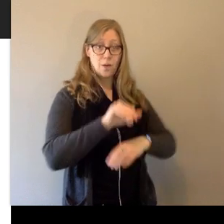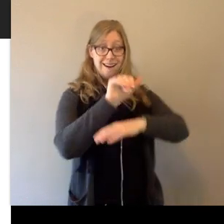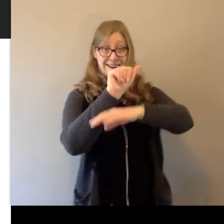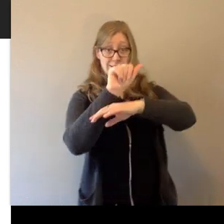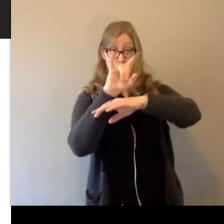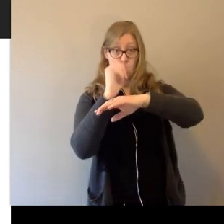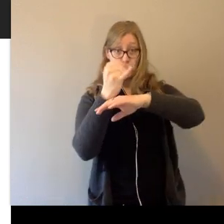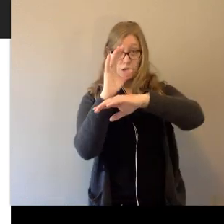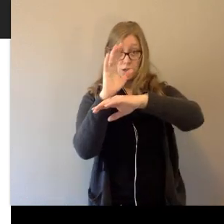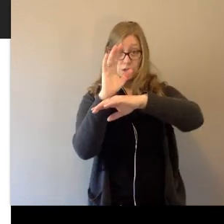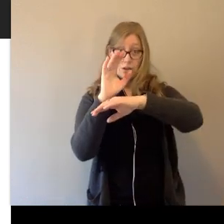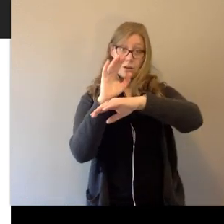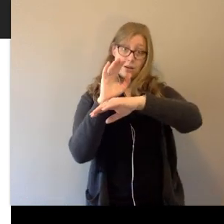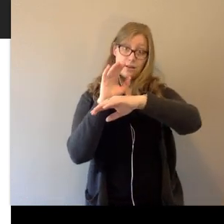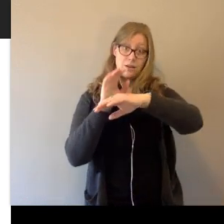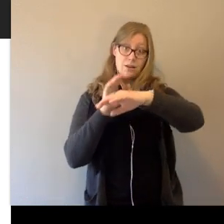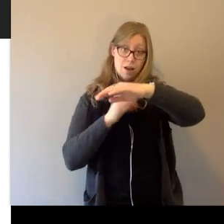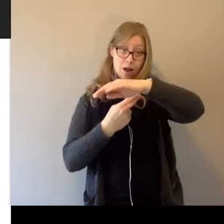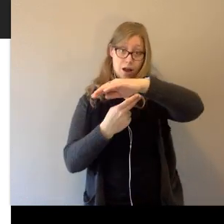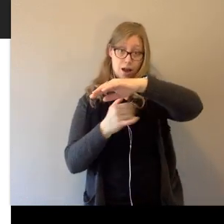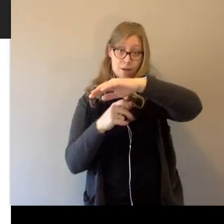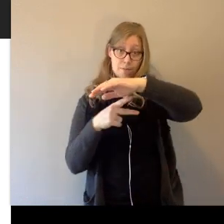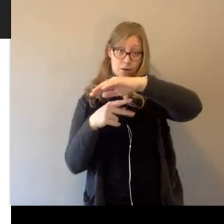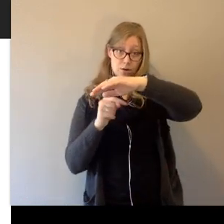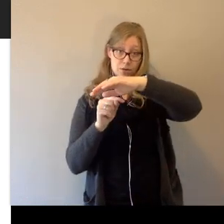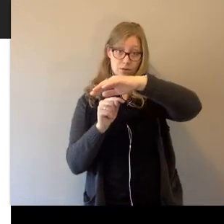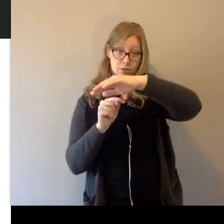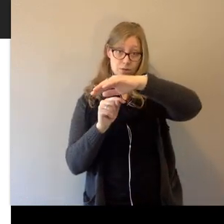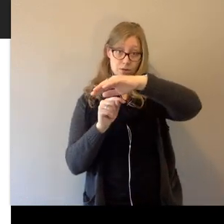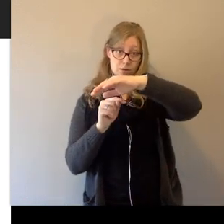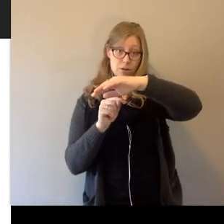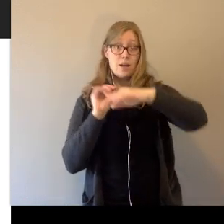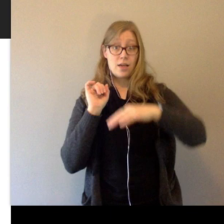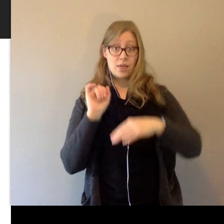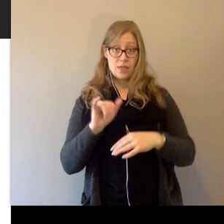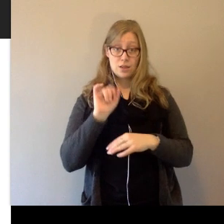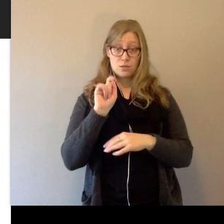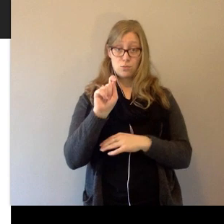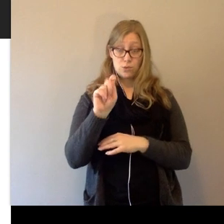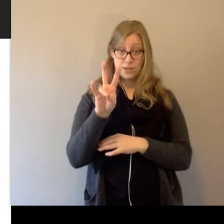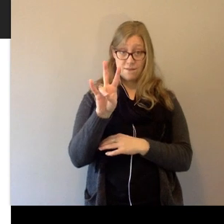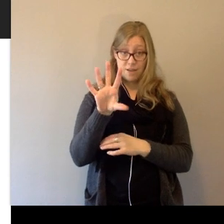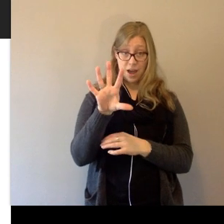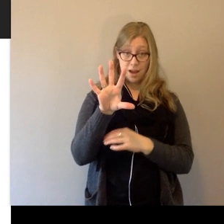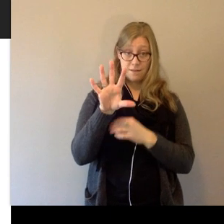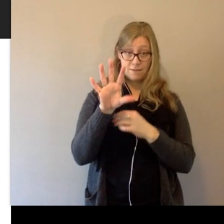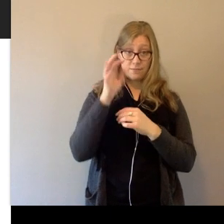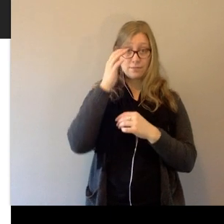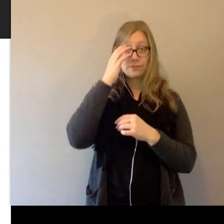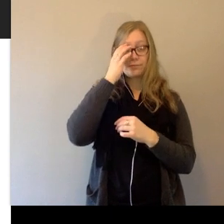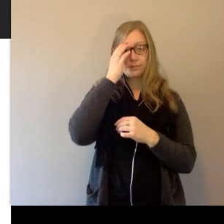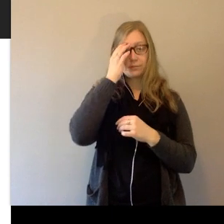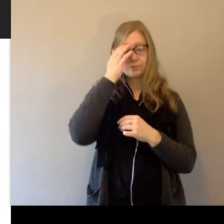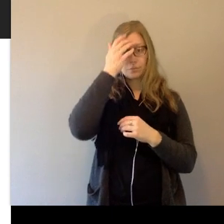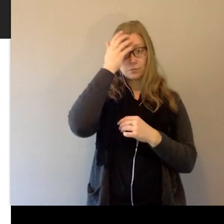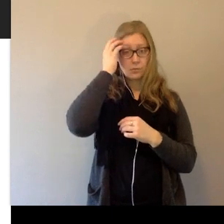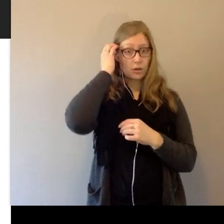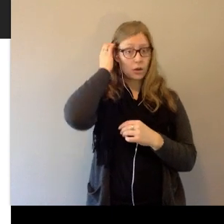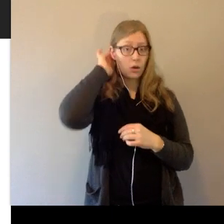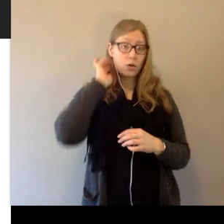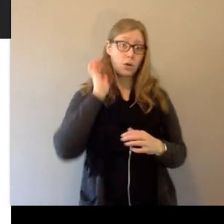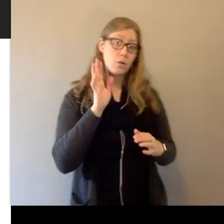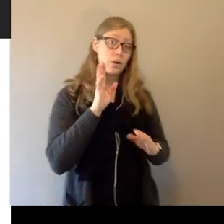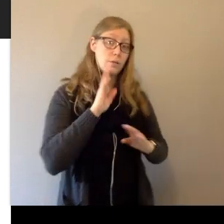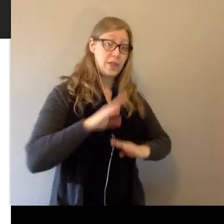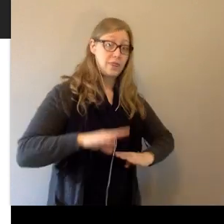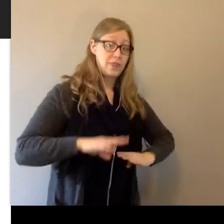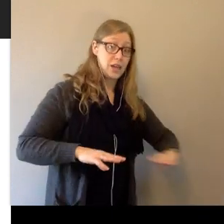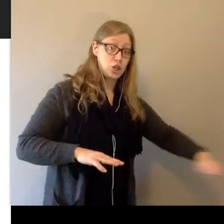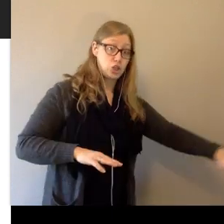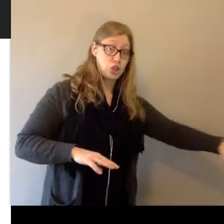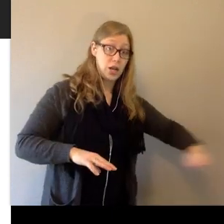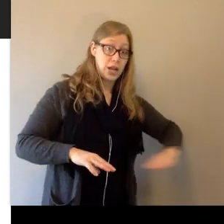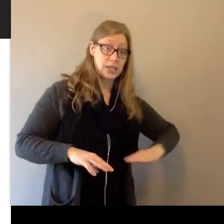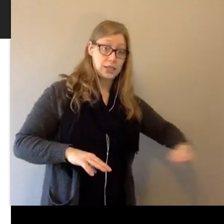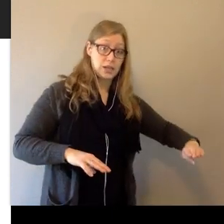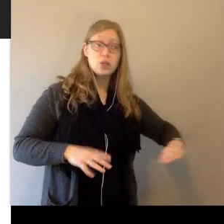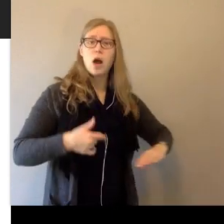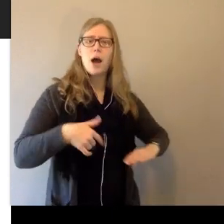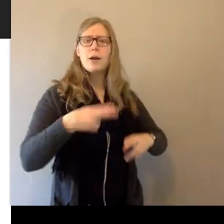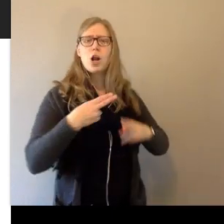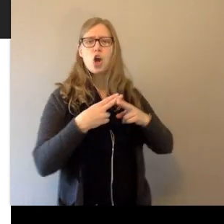okay, 0.75 is going to be equal to the adjacent side, so I'll call the hypotenuse